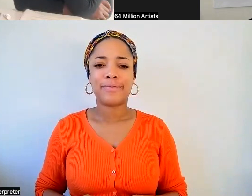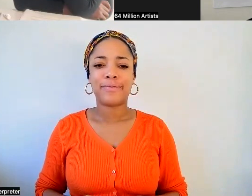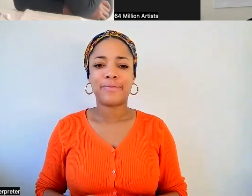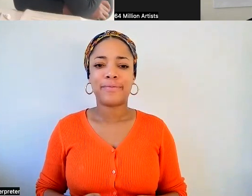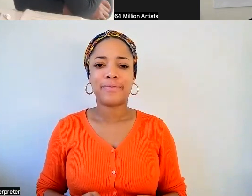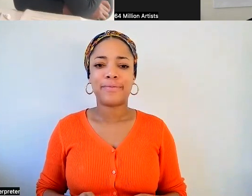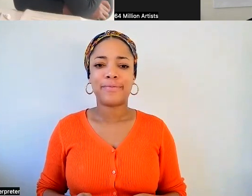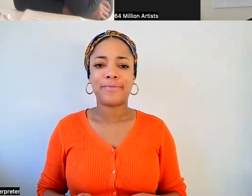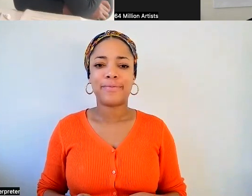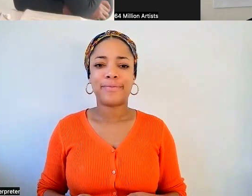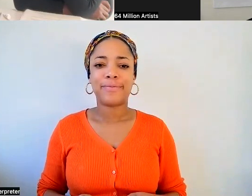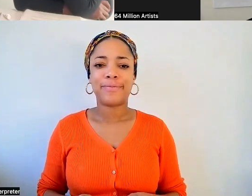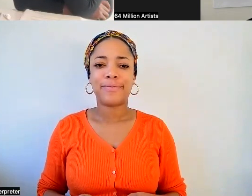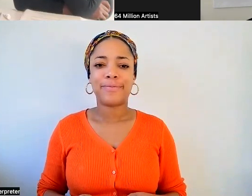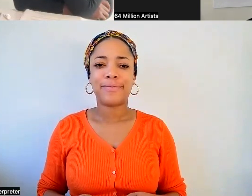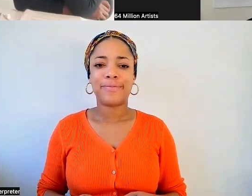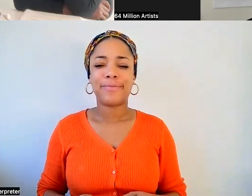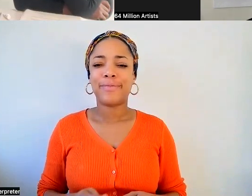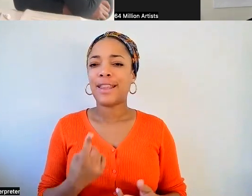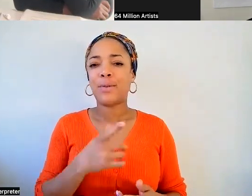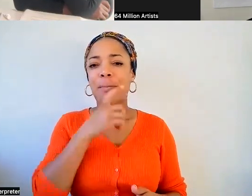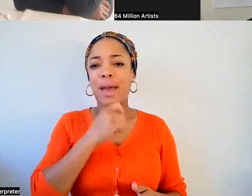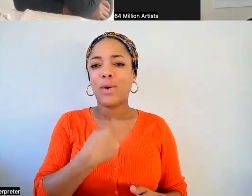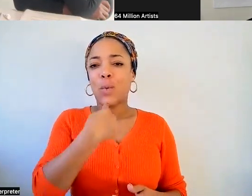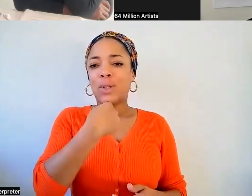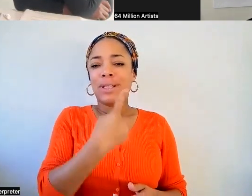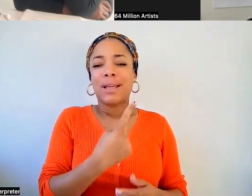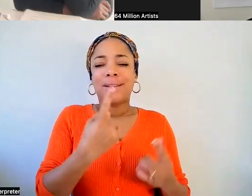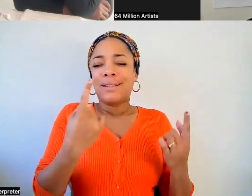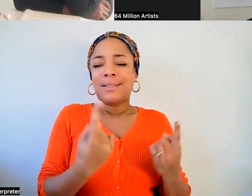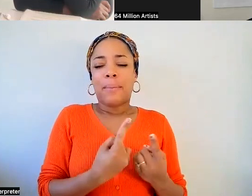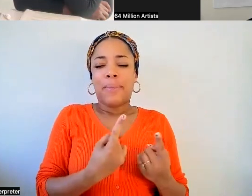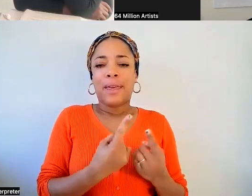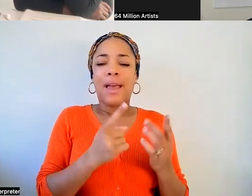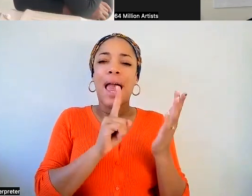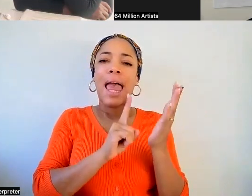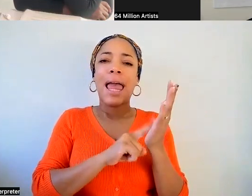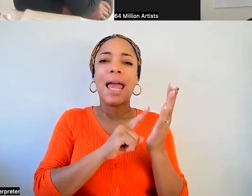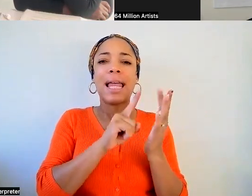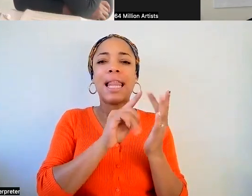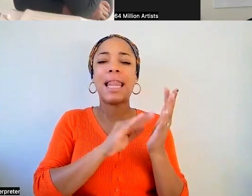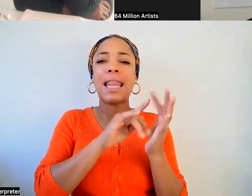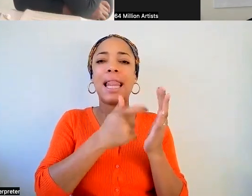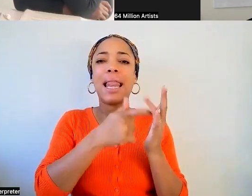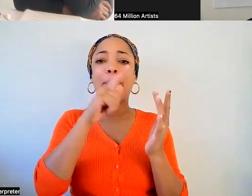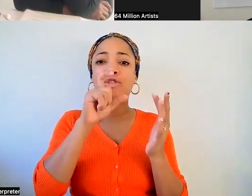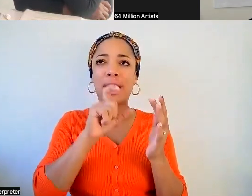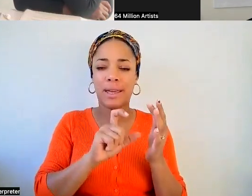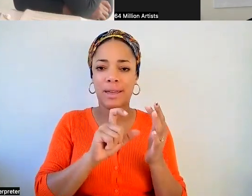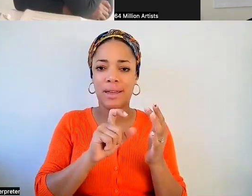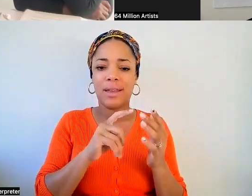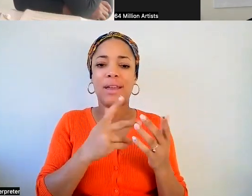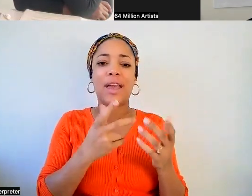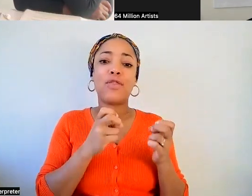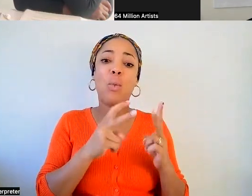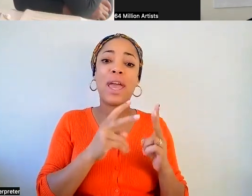and a hen have all made their nest in my beard." That's a template for a limerick. Yeah. Or if you write a silly poem like, "Down